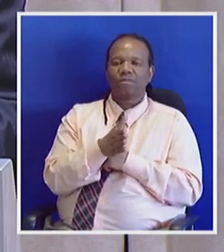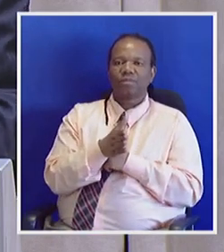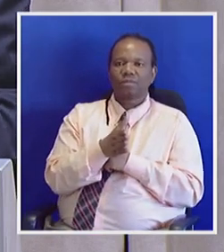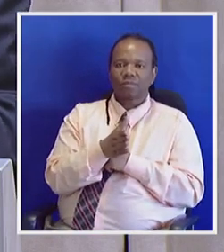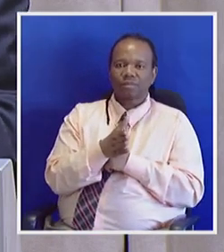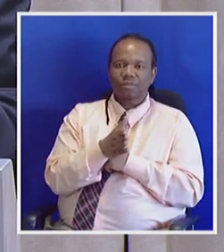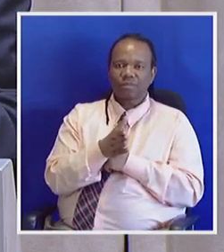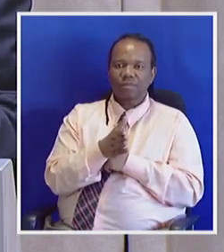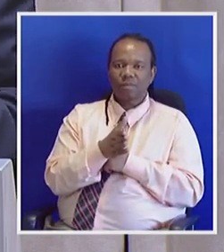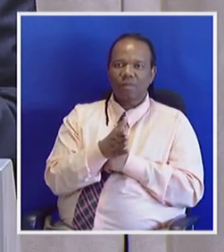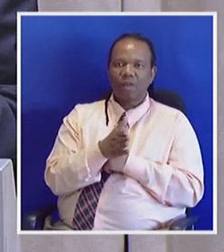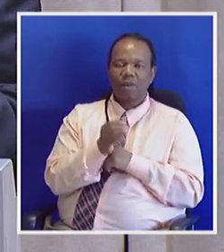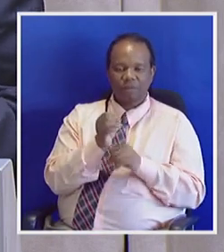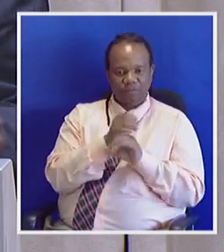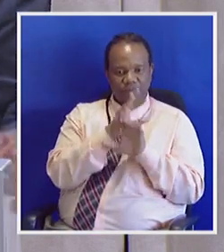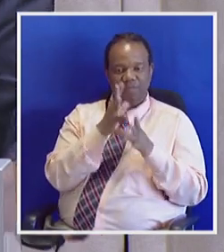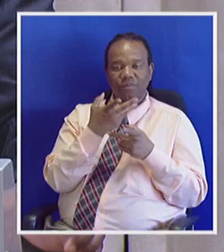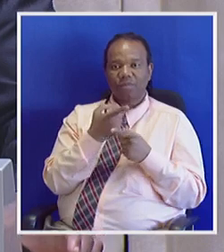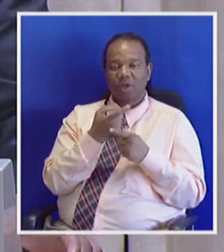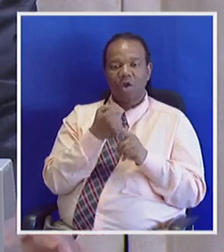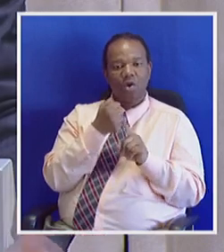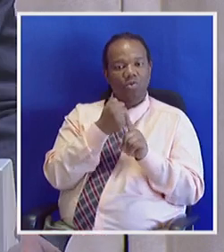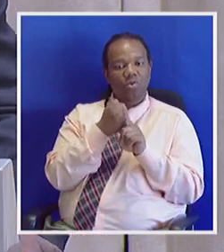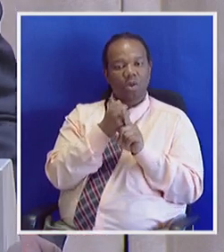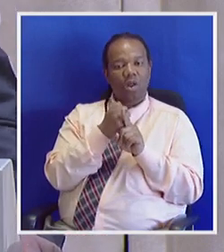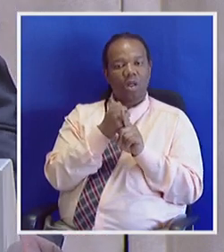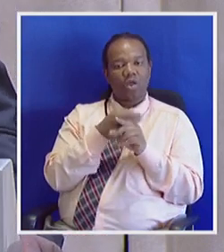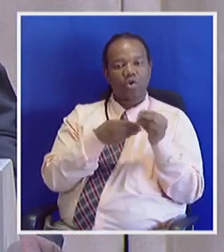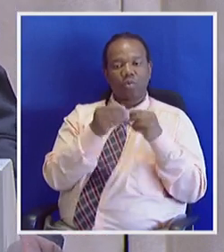on promoting radical economic transformation by